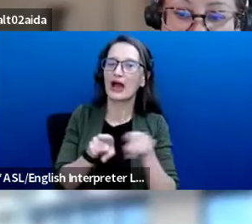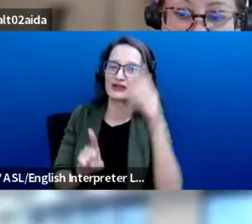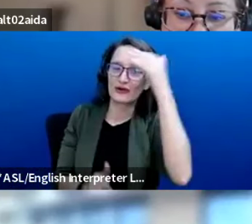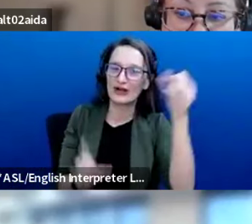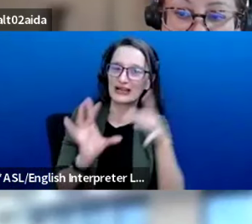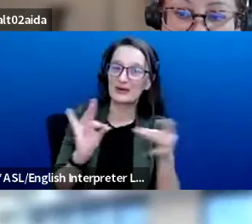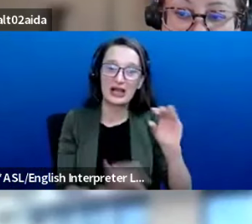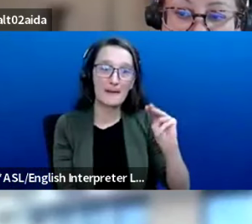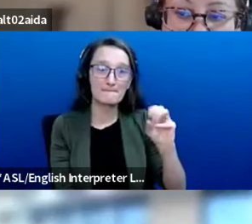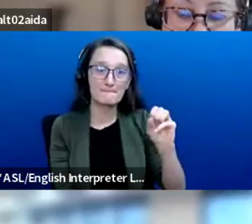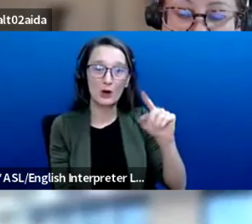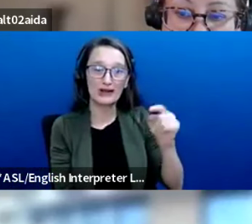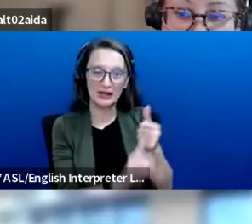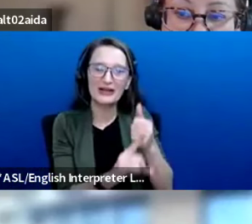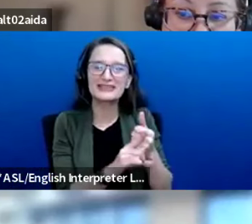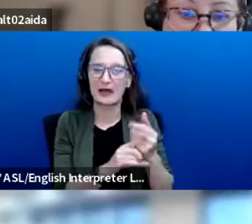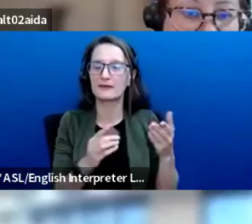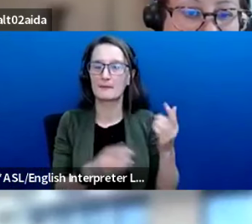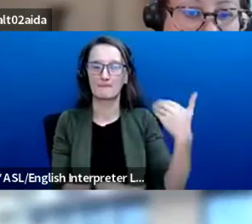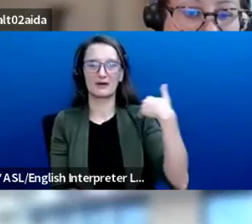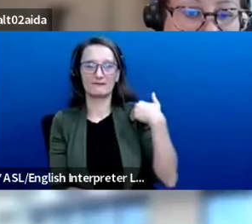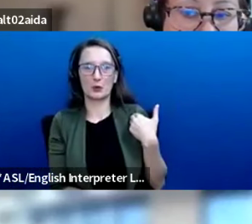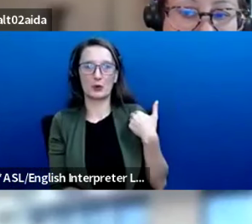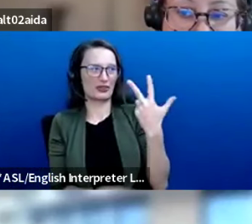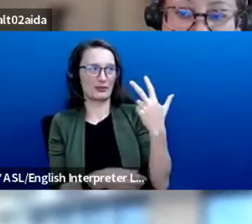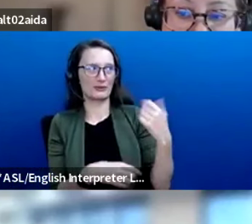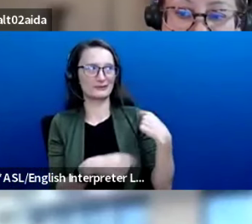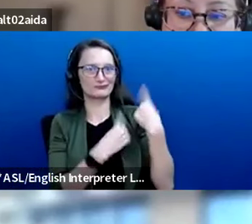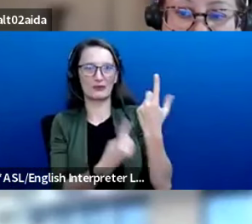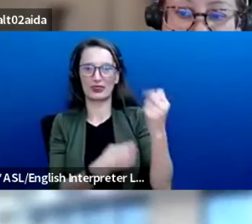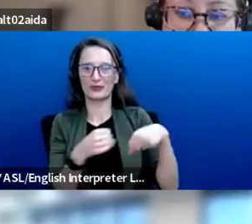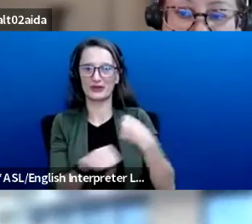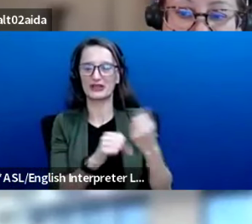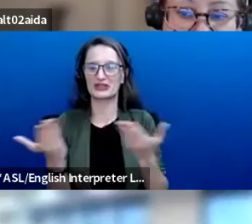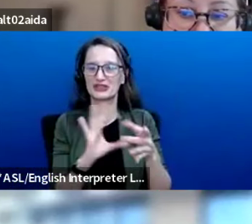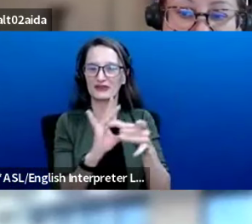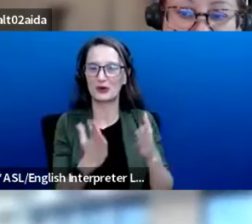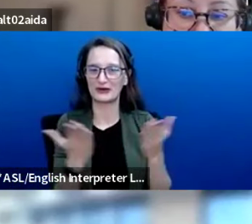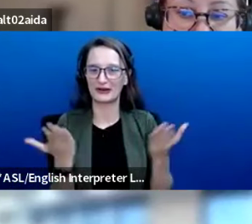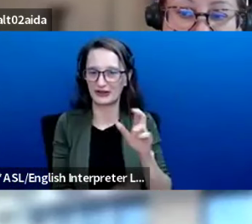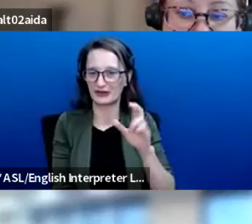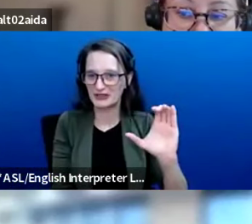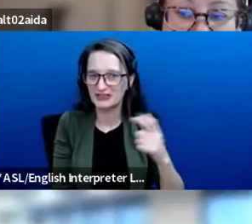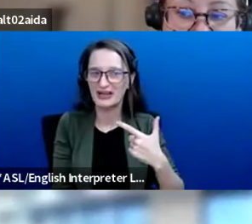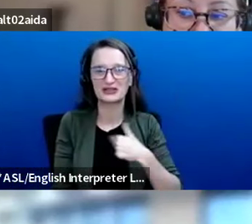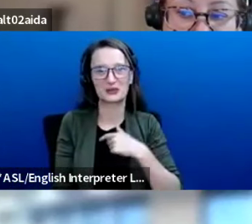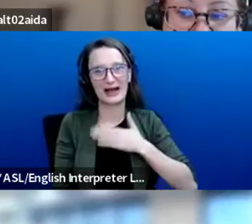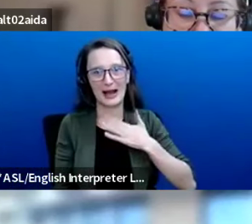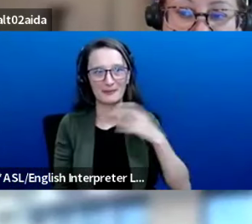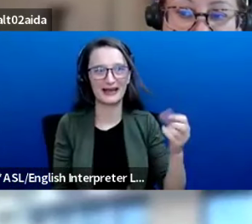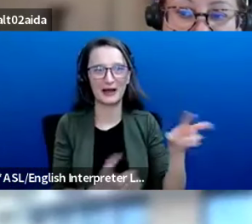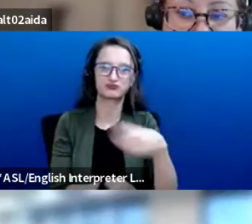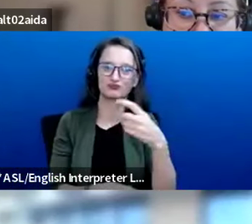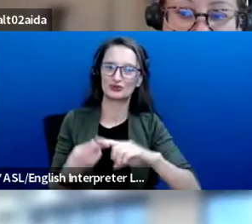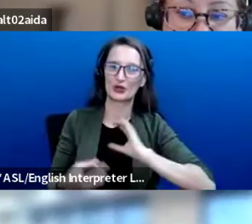been a service coordinator here at the Regional Center for the past 3 years working with adults. So we're excited to bring her into our world of community services. It's a whole